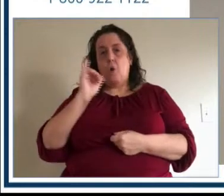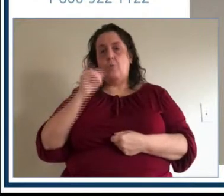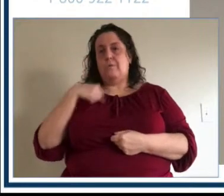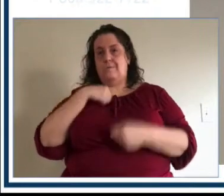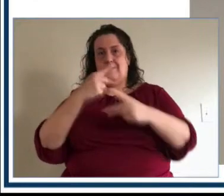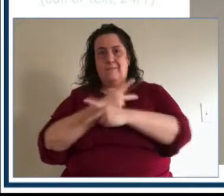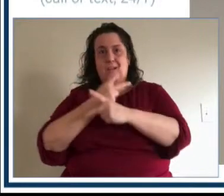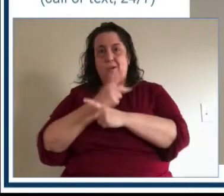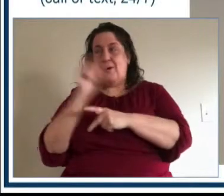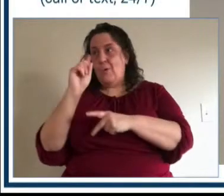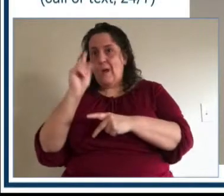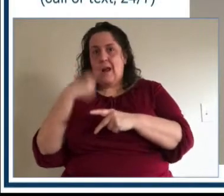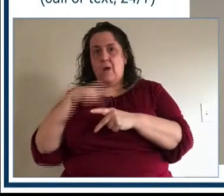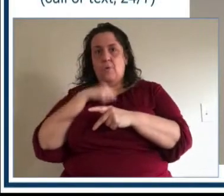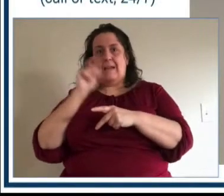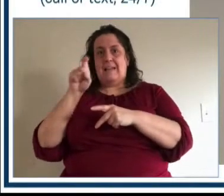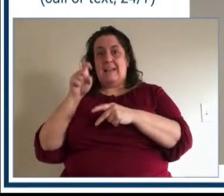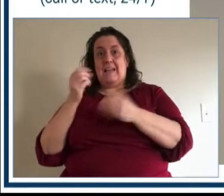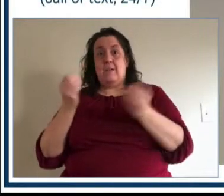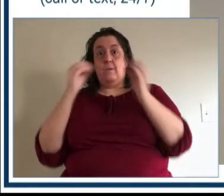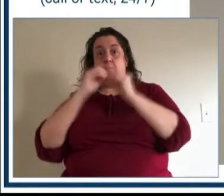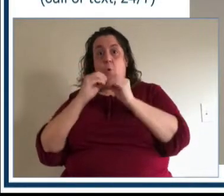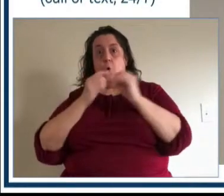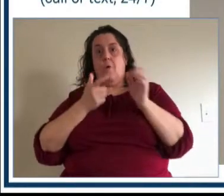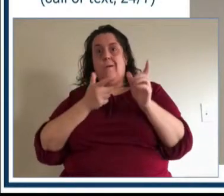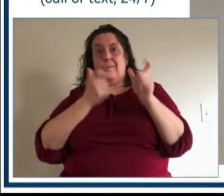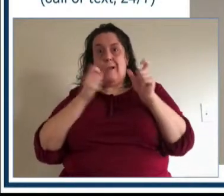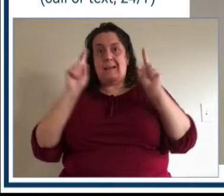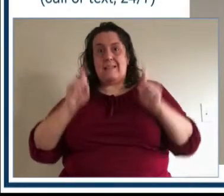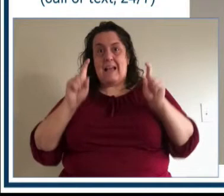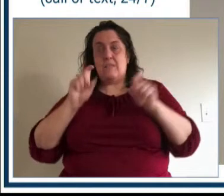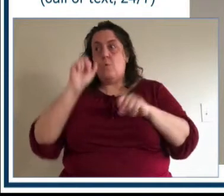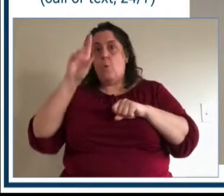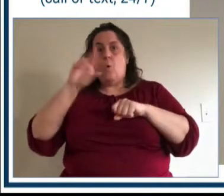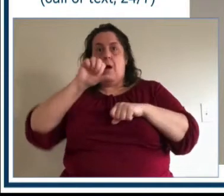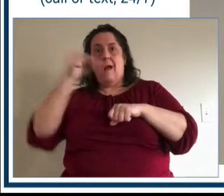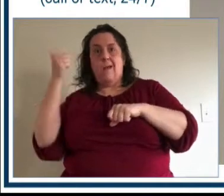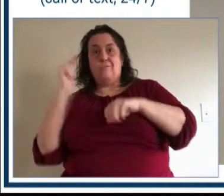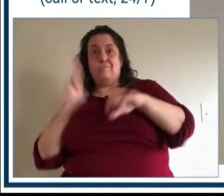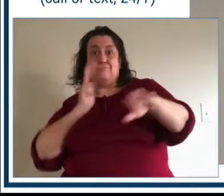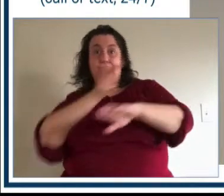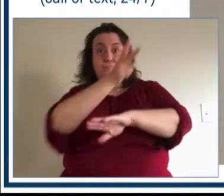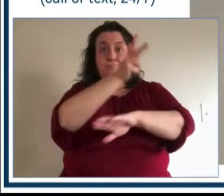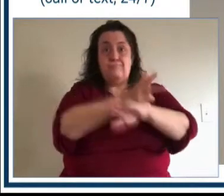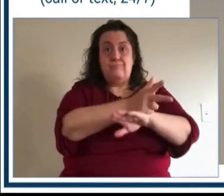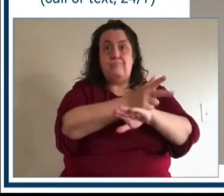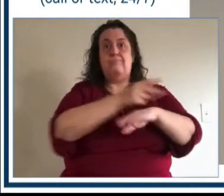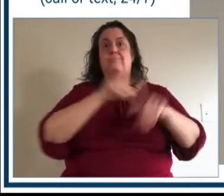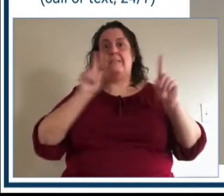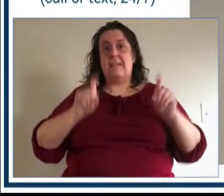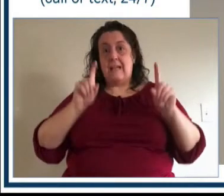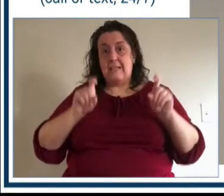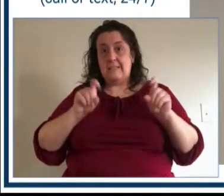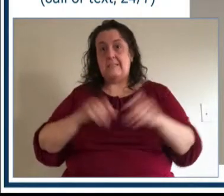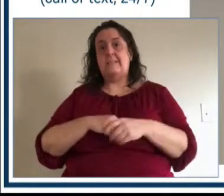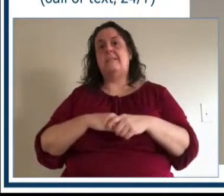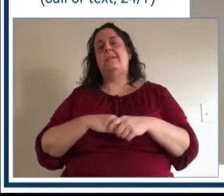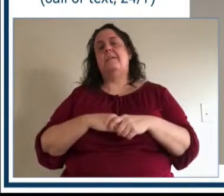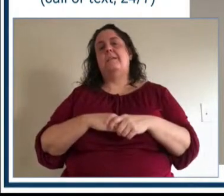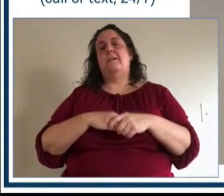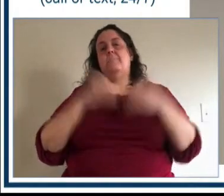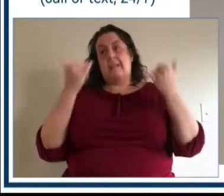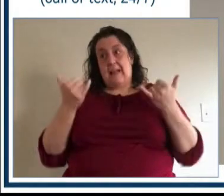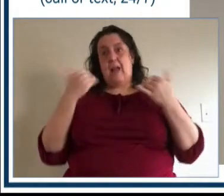to increase access through rapid testing or our mobile units. And now today, as I said, we've now in libraries across the